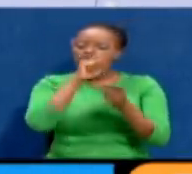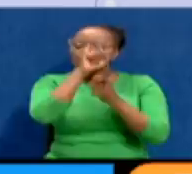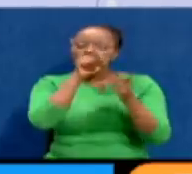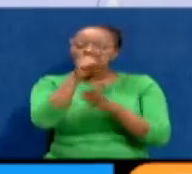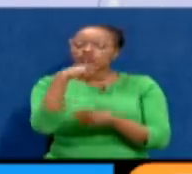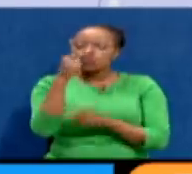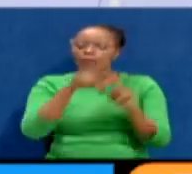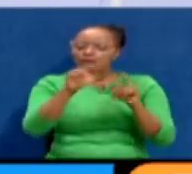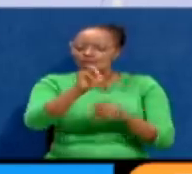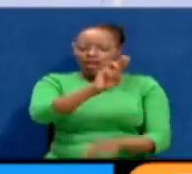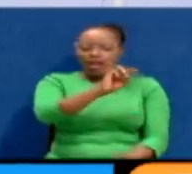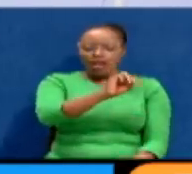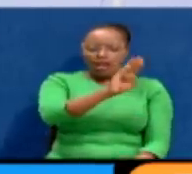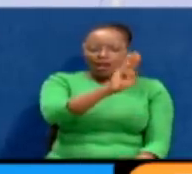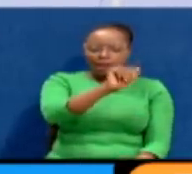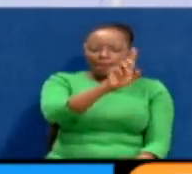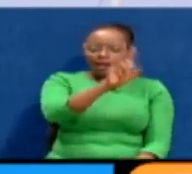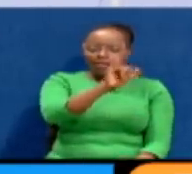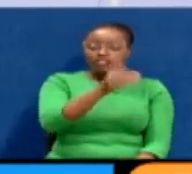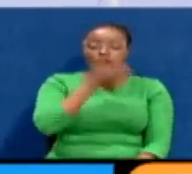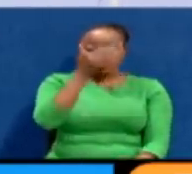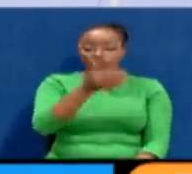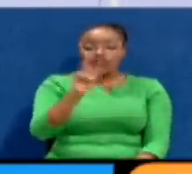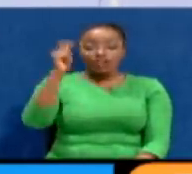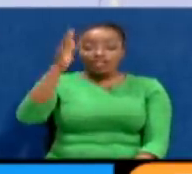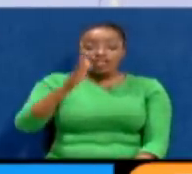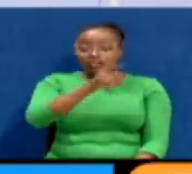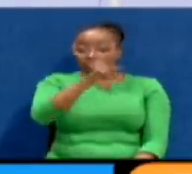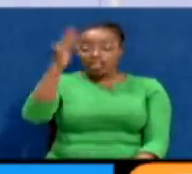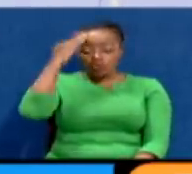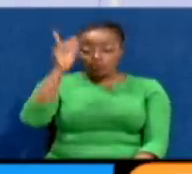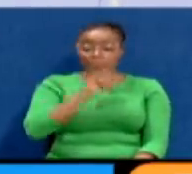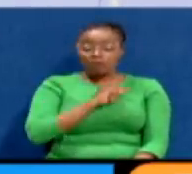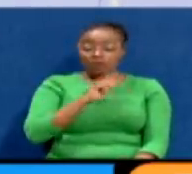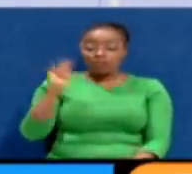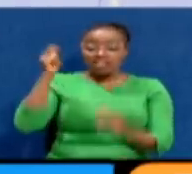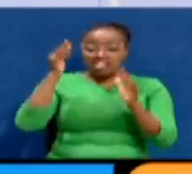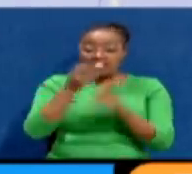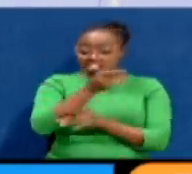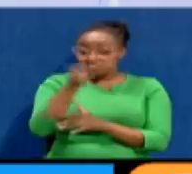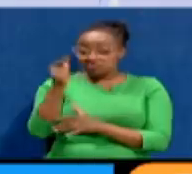these are. But for you, John Mbadi, even as you respond to that... Kenyans know it. Pardon?